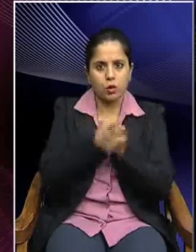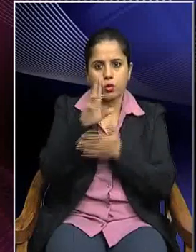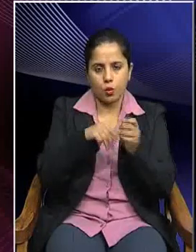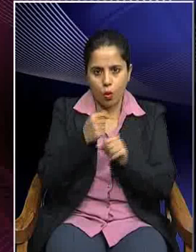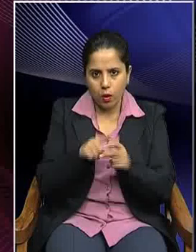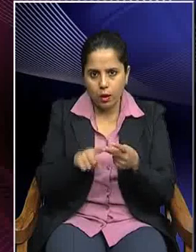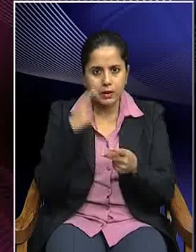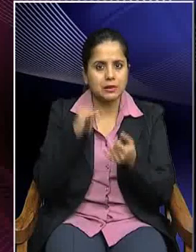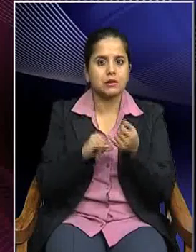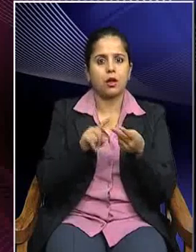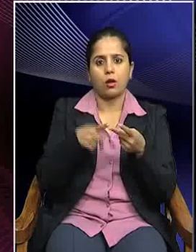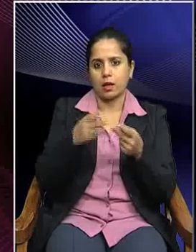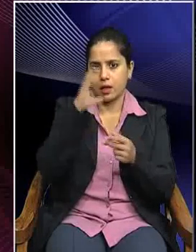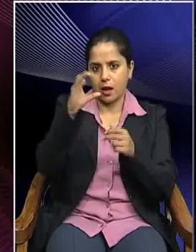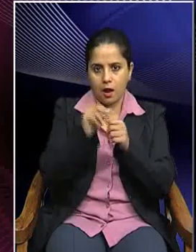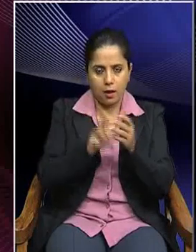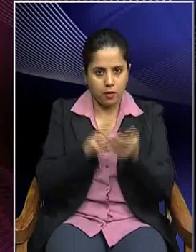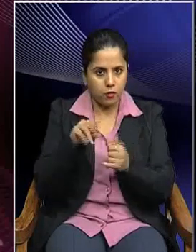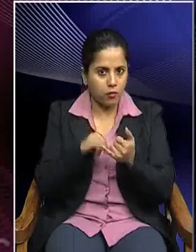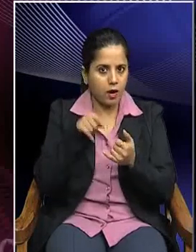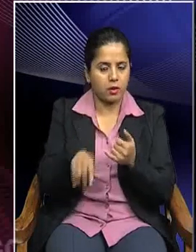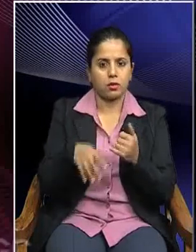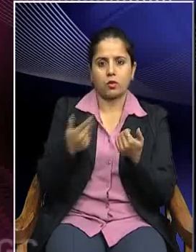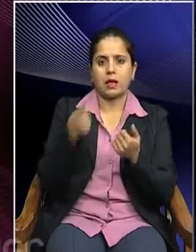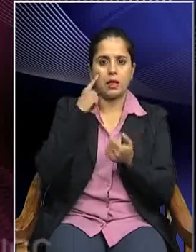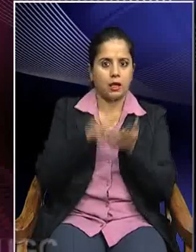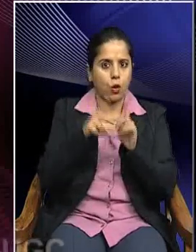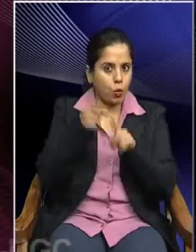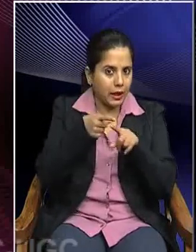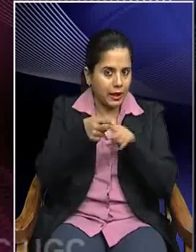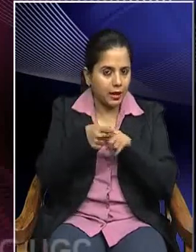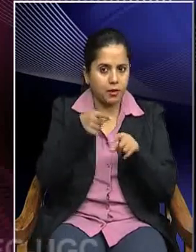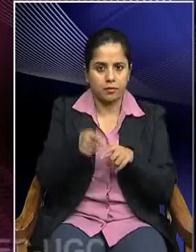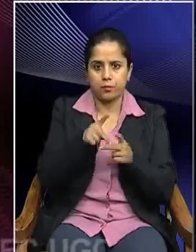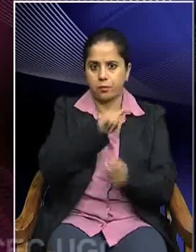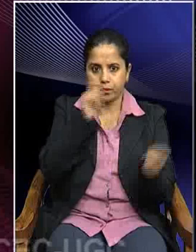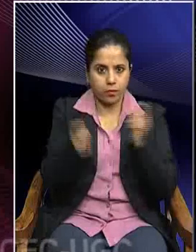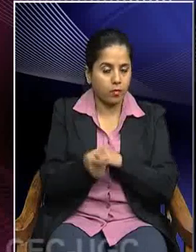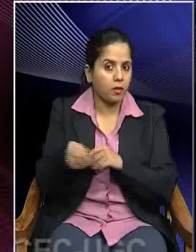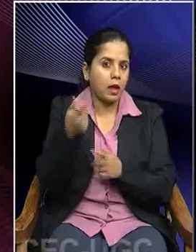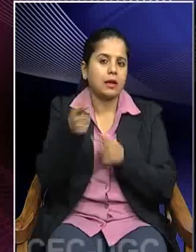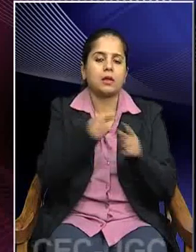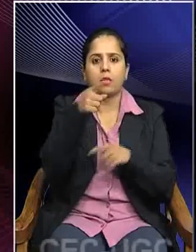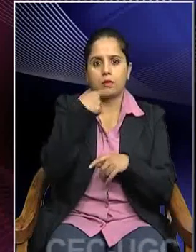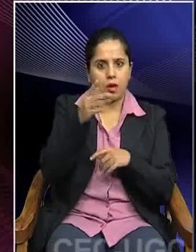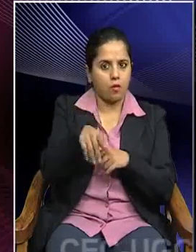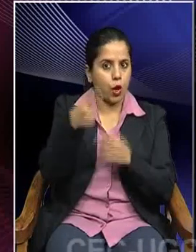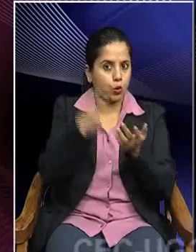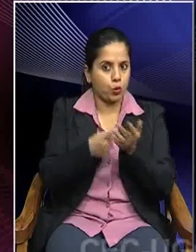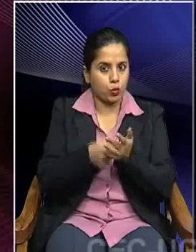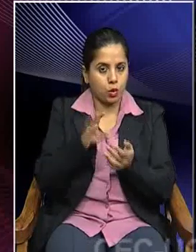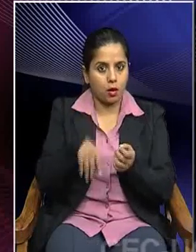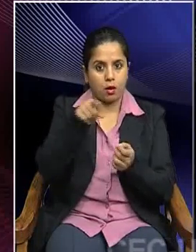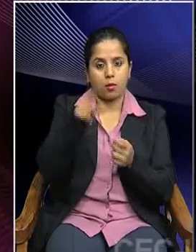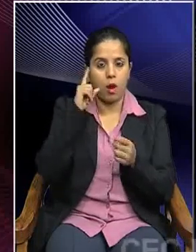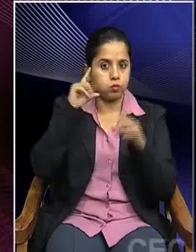and then we have the Indo-Greeks in the form of, say, you have the rule of Kushan, and